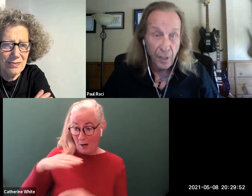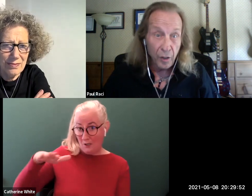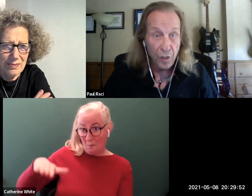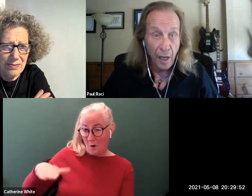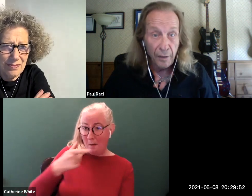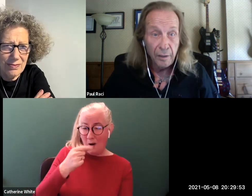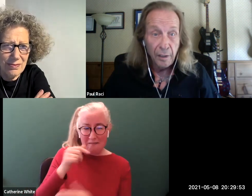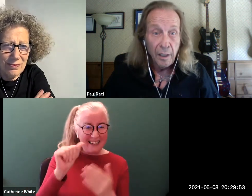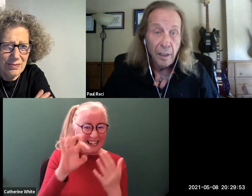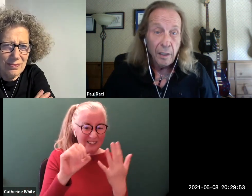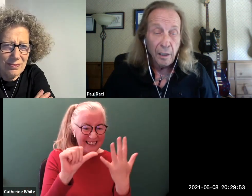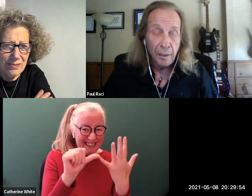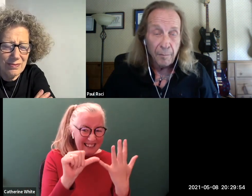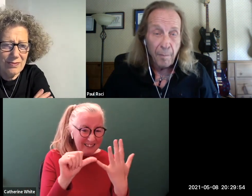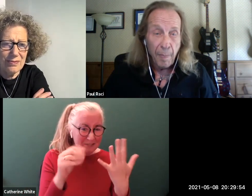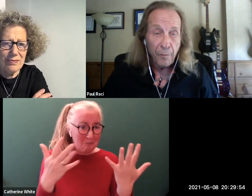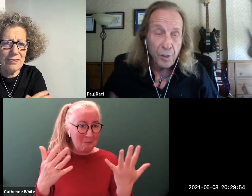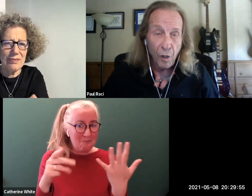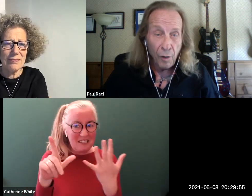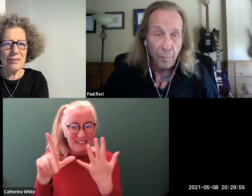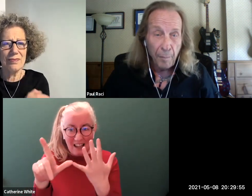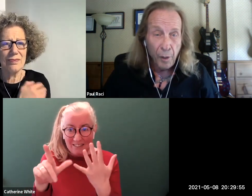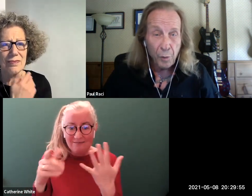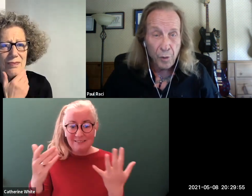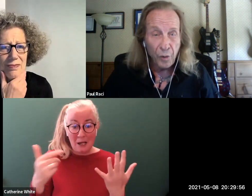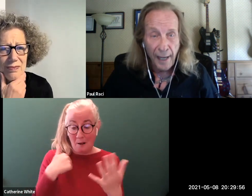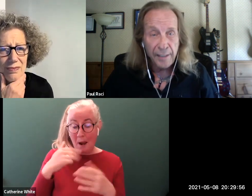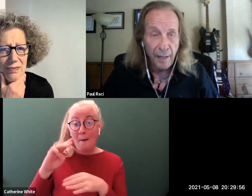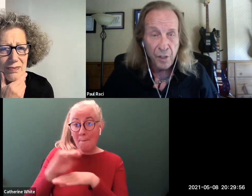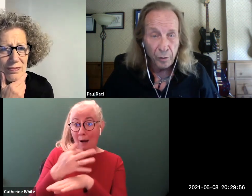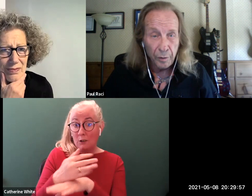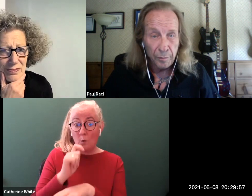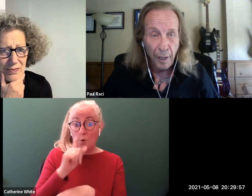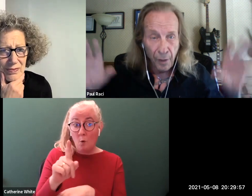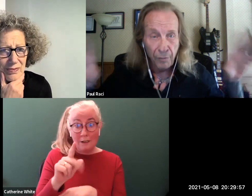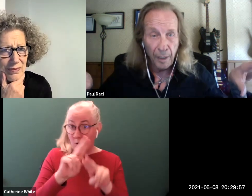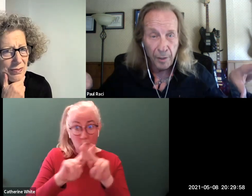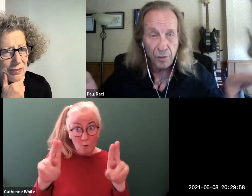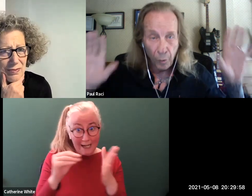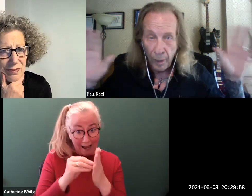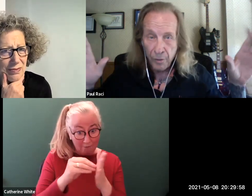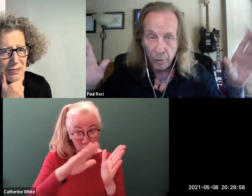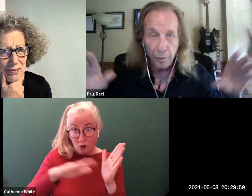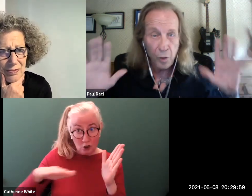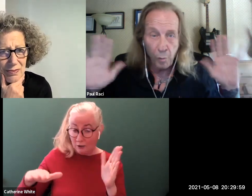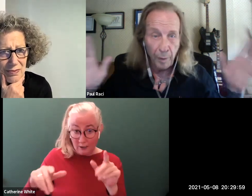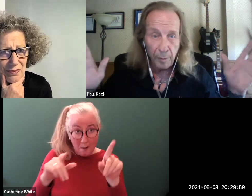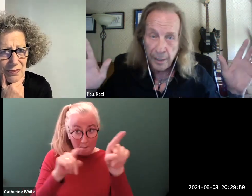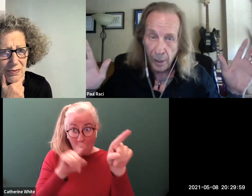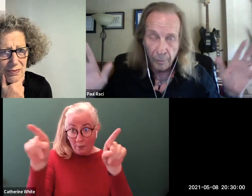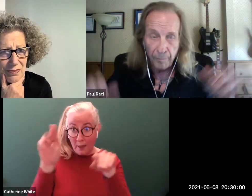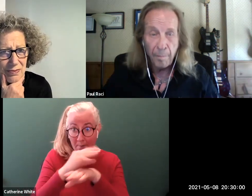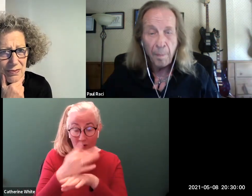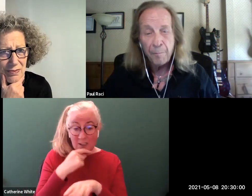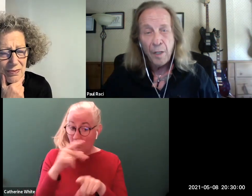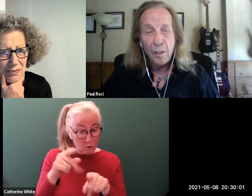of 6 or 7, um, first of all, my parents were told not to have children by their families. Don't have children because you won't be able to take